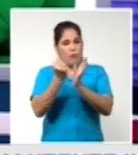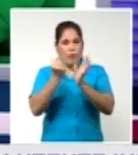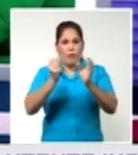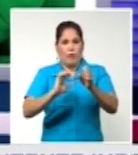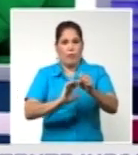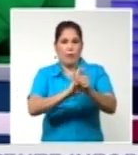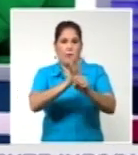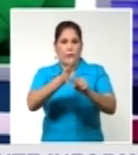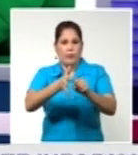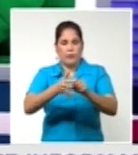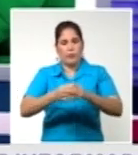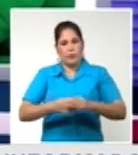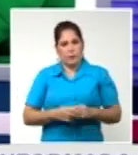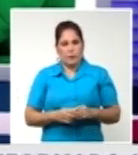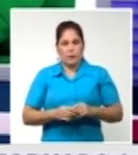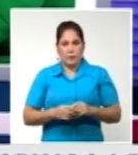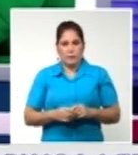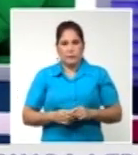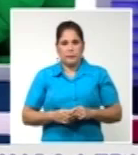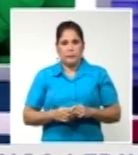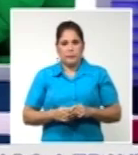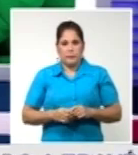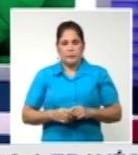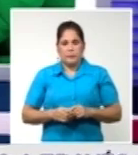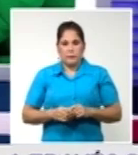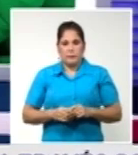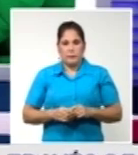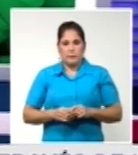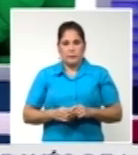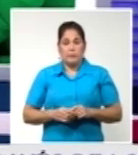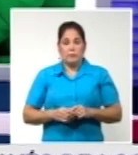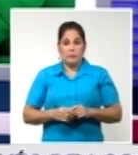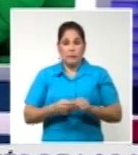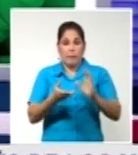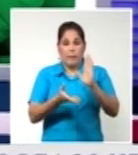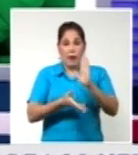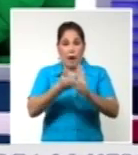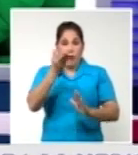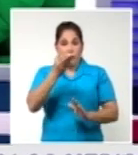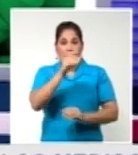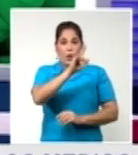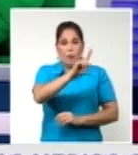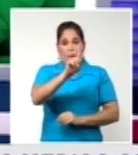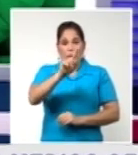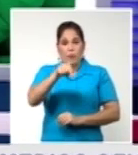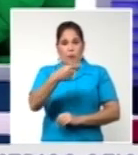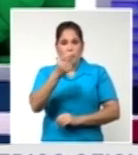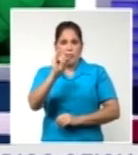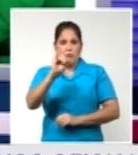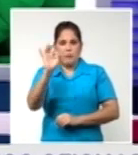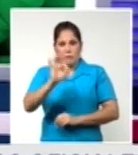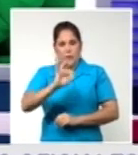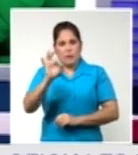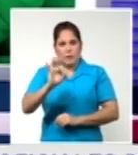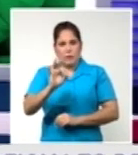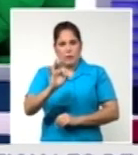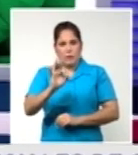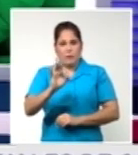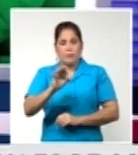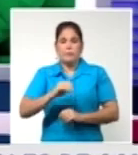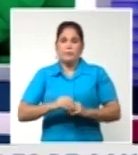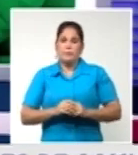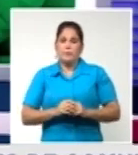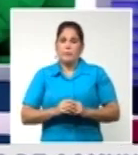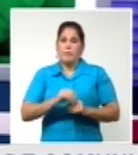for a total of 751 children, or pediatric cases, to have tested positive for the virus